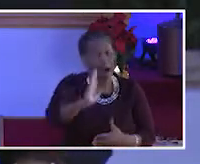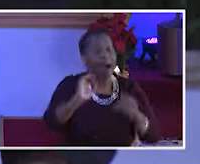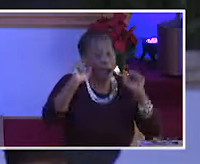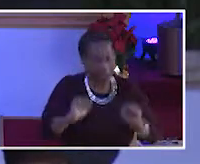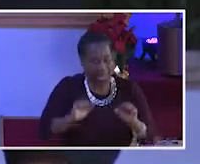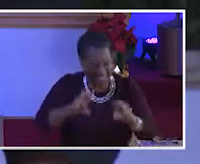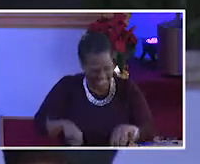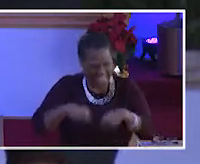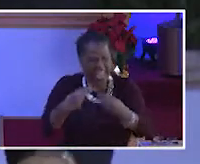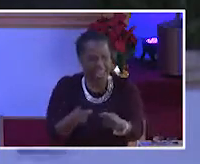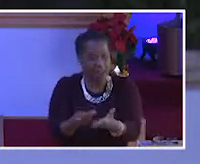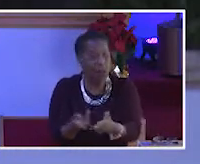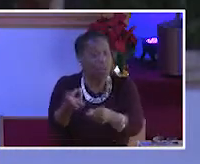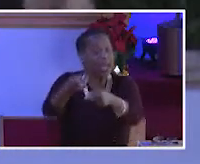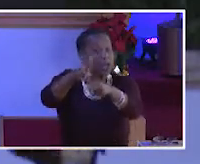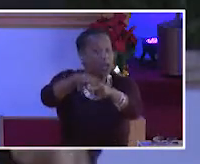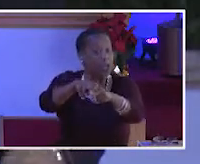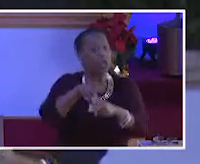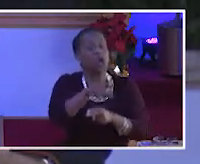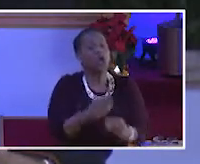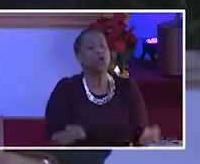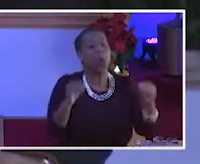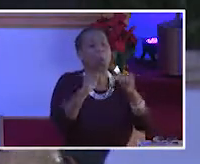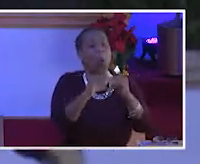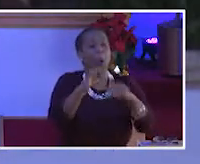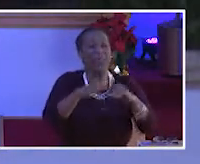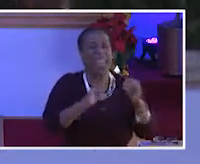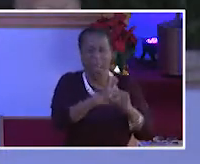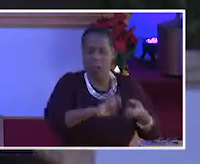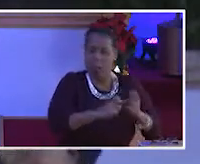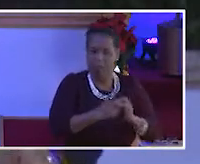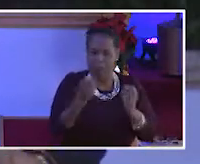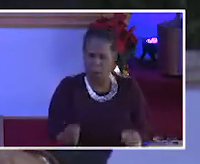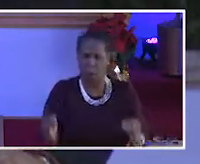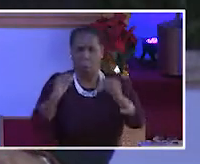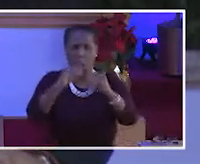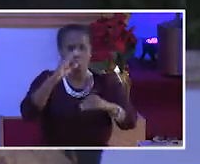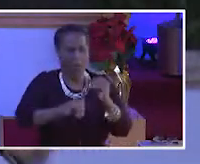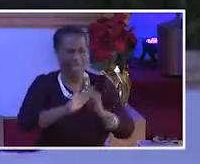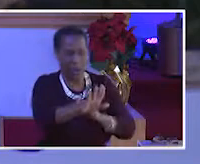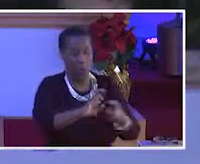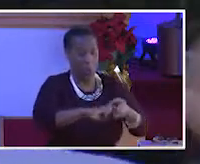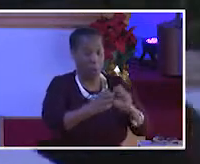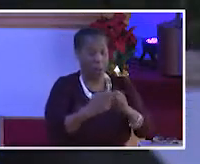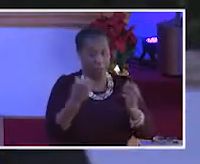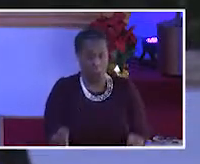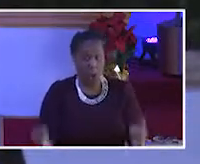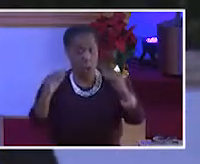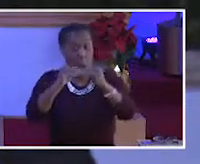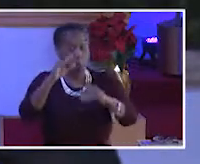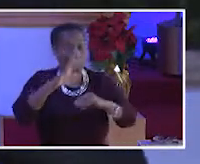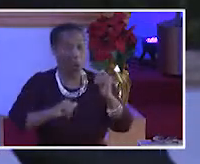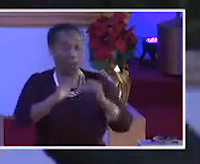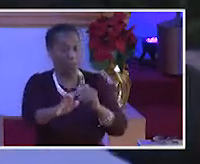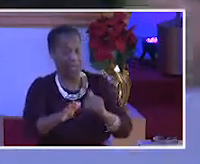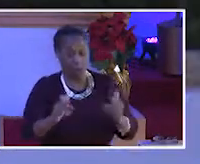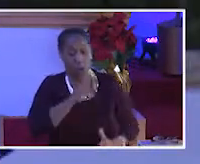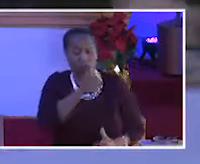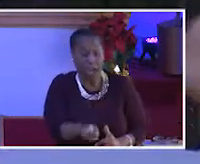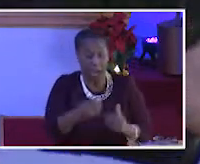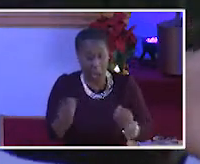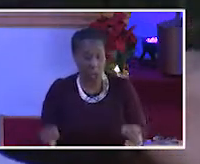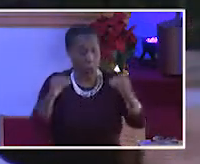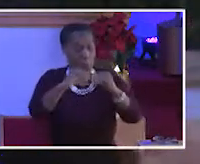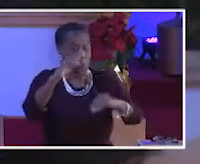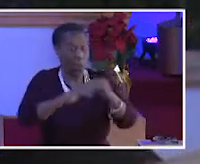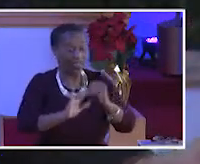give you increase. You're more than your predicament. You're more than your problem. You're more than your present reality. You're